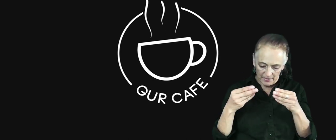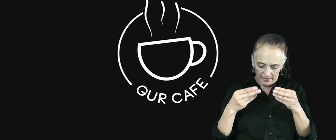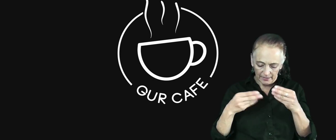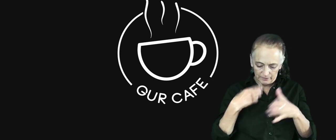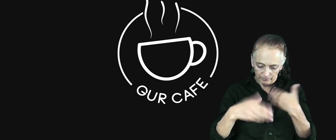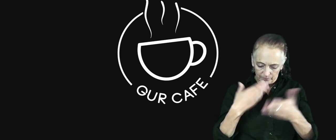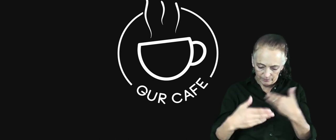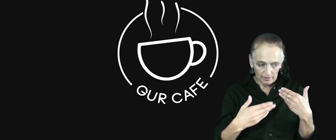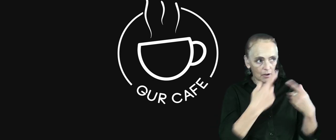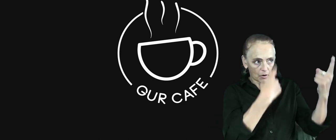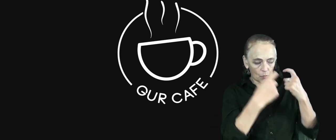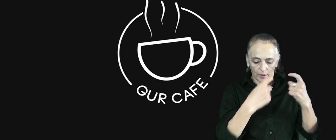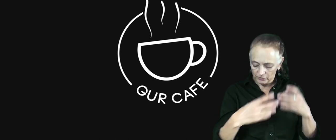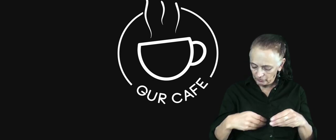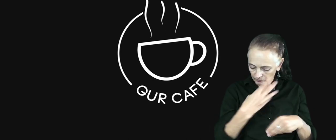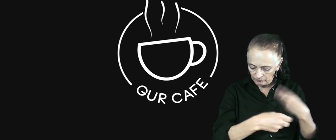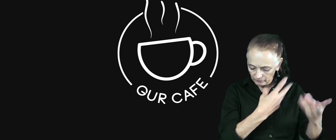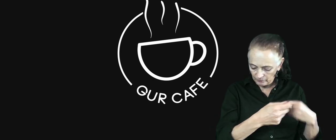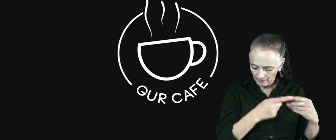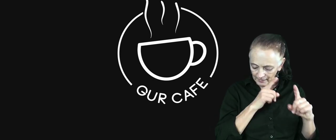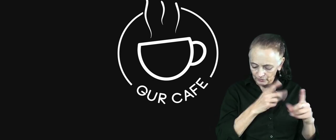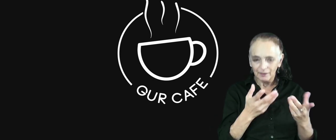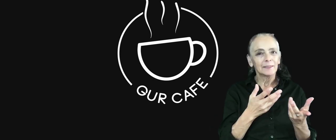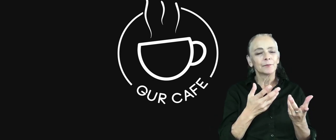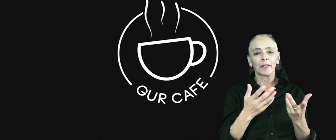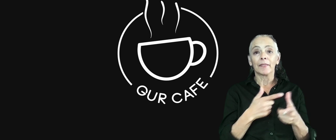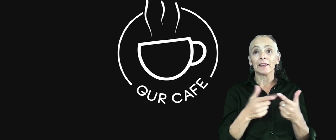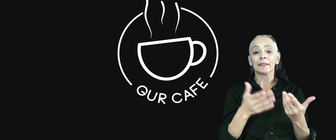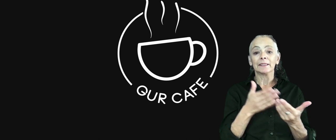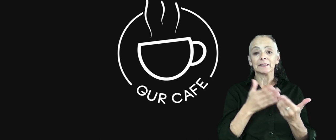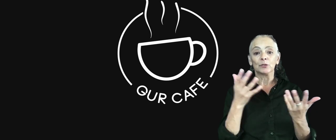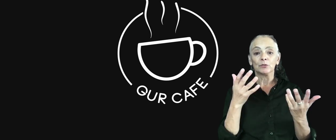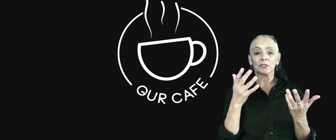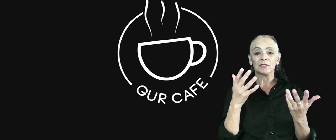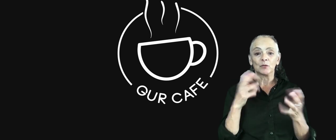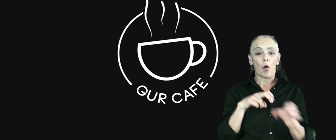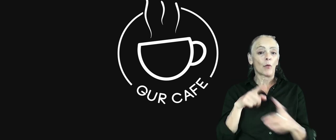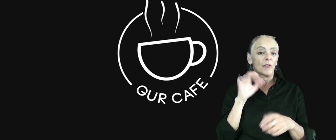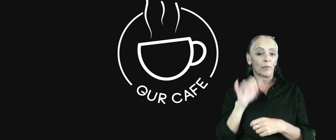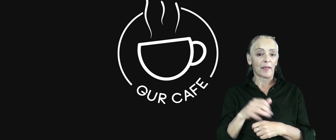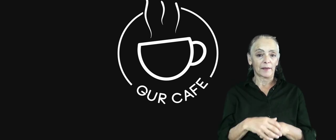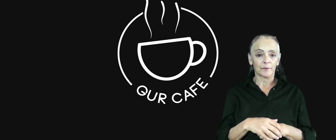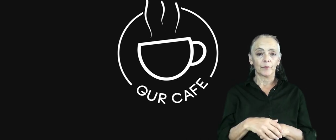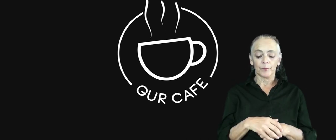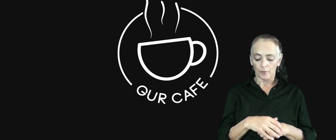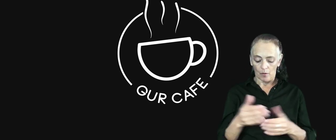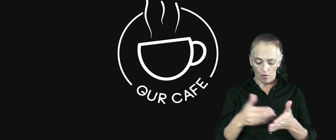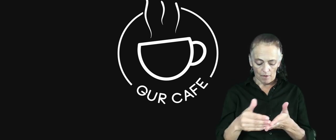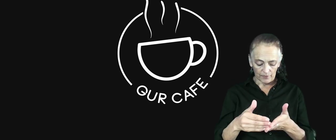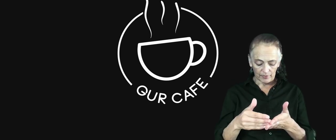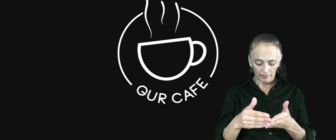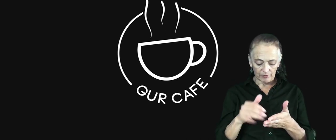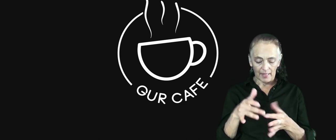their questions, I'm delivering this thing. And then it's easy to kind of just walk away from that. And I think that often does lead to this